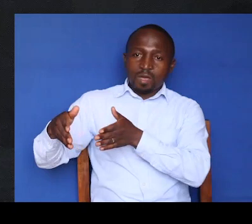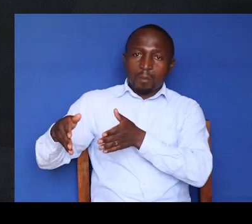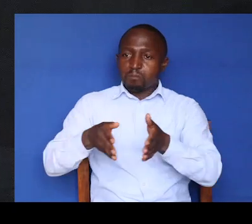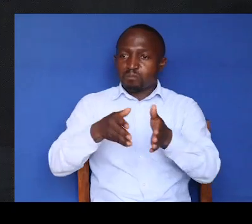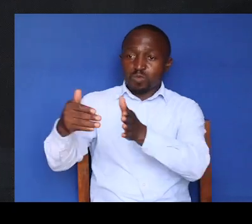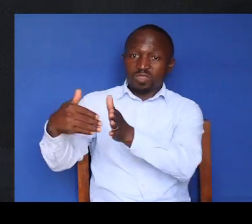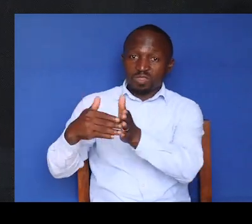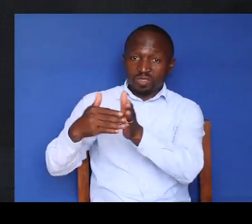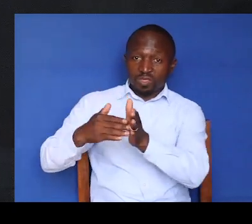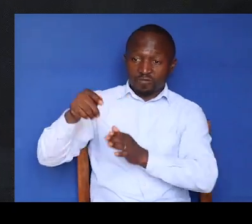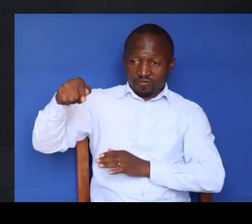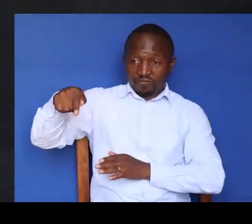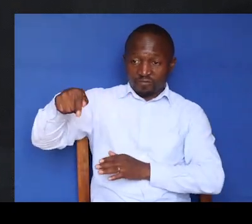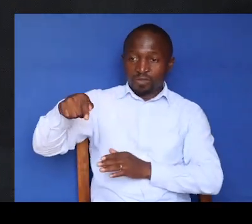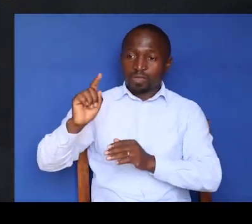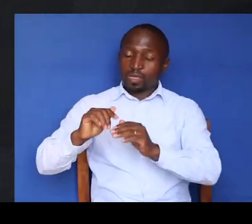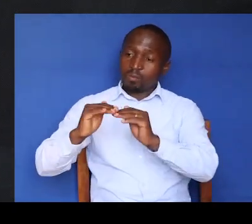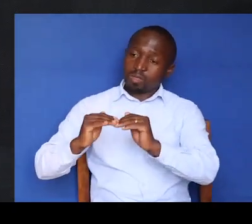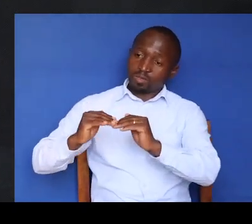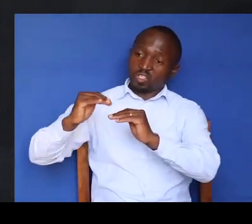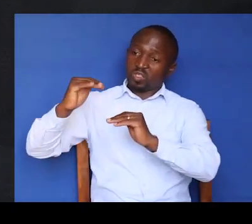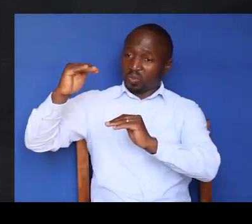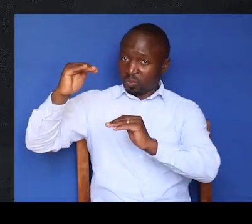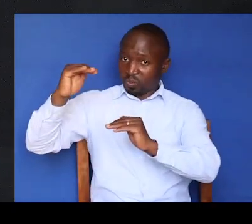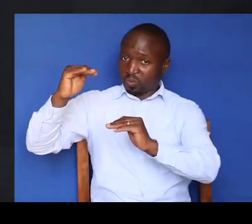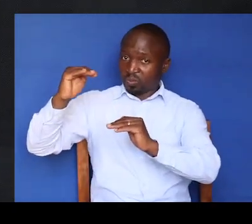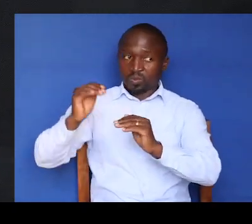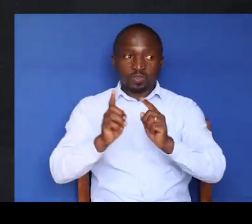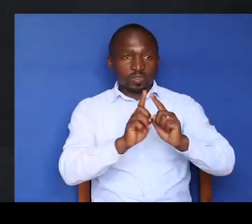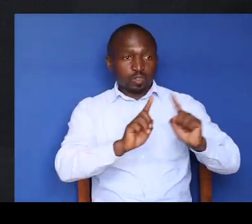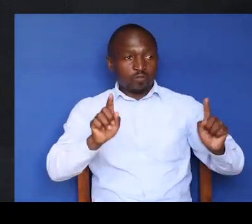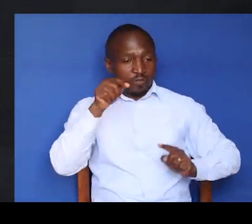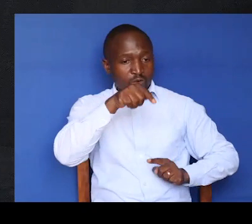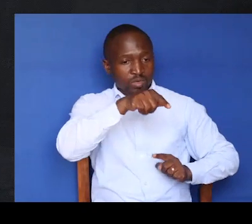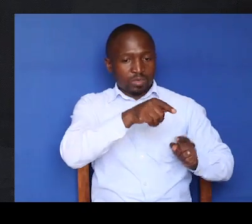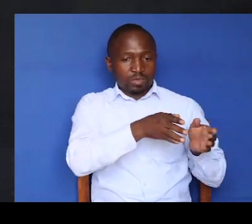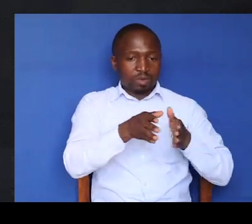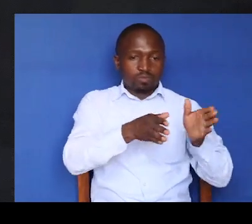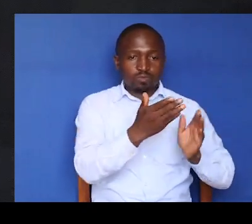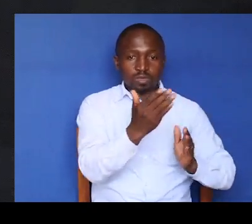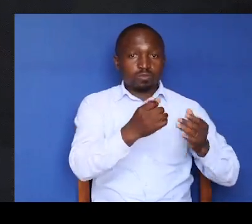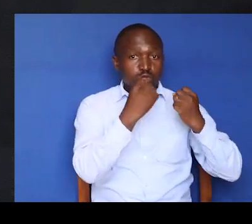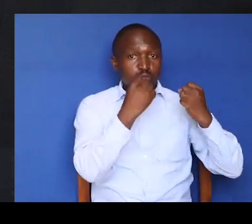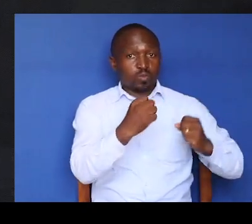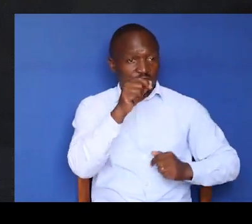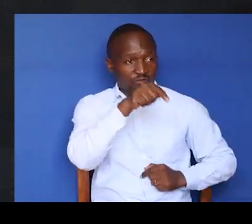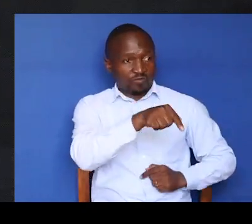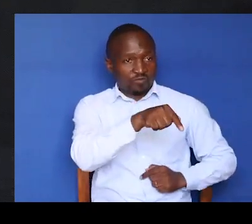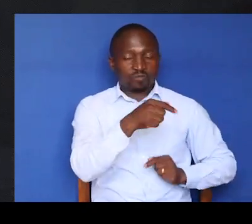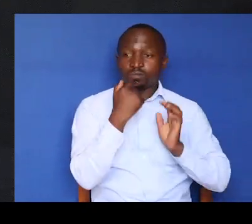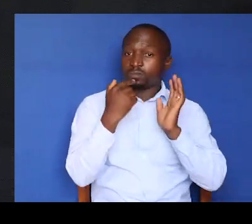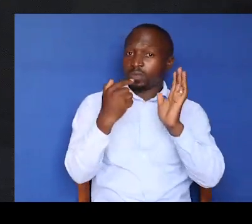river is of higher level than that of pirate river.